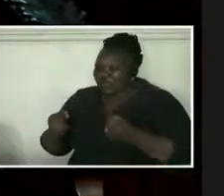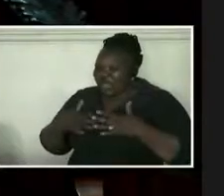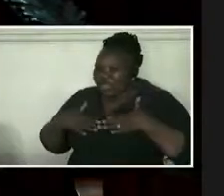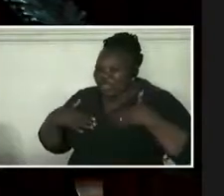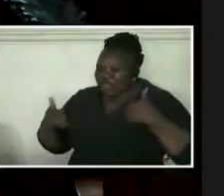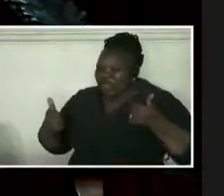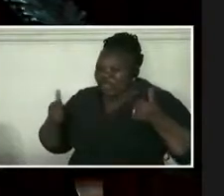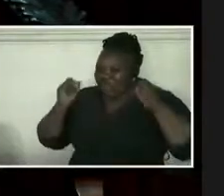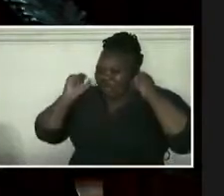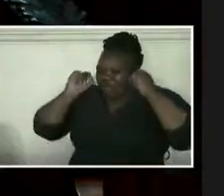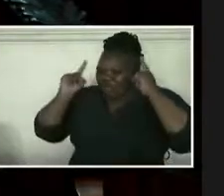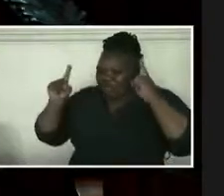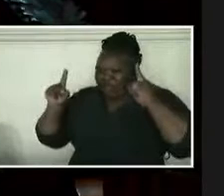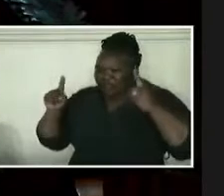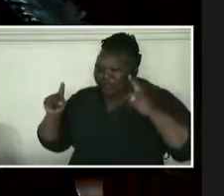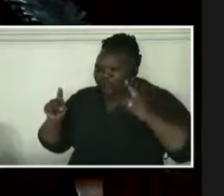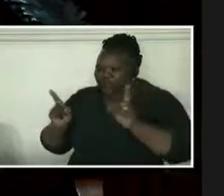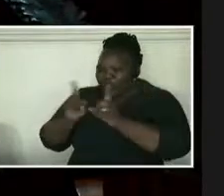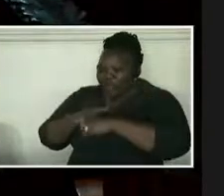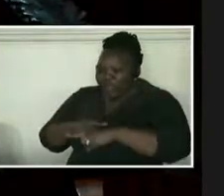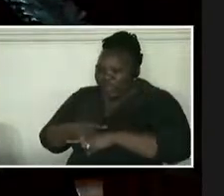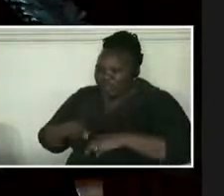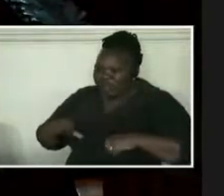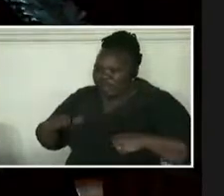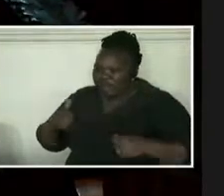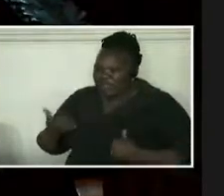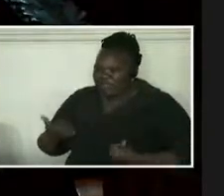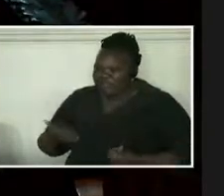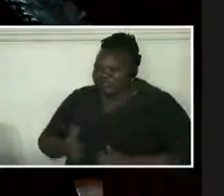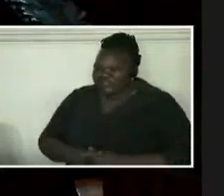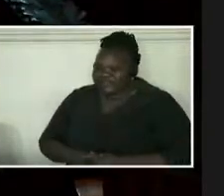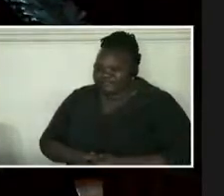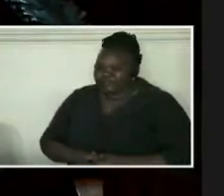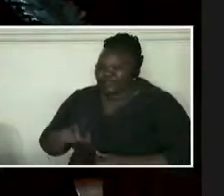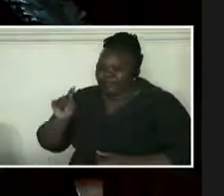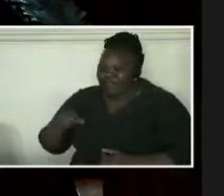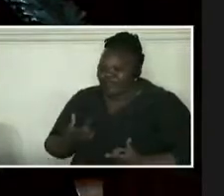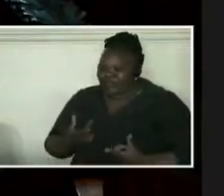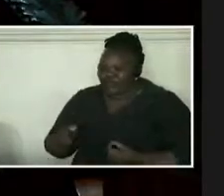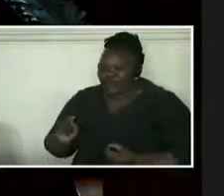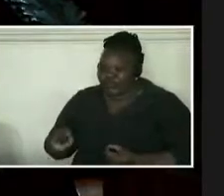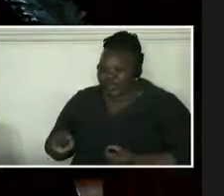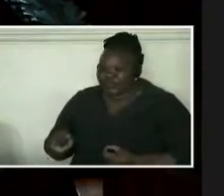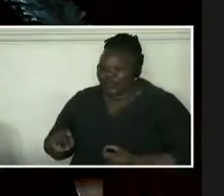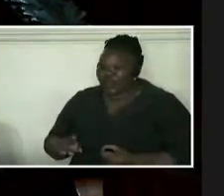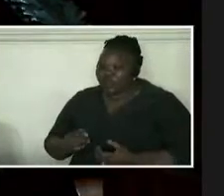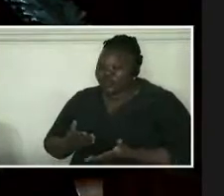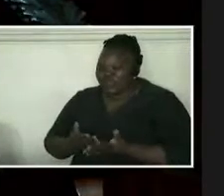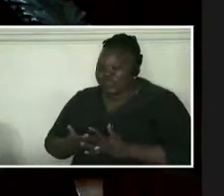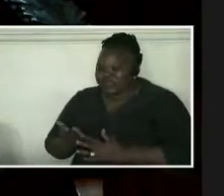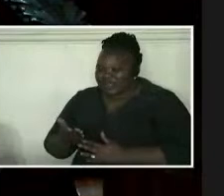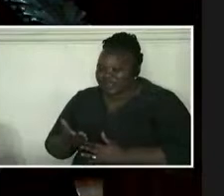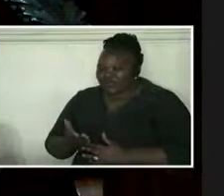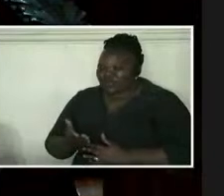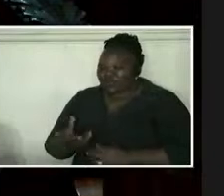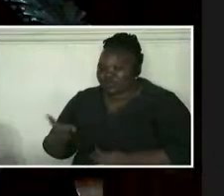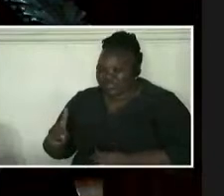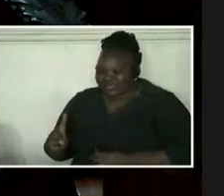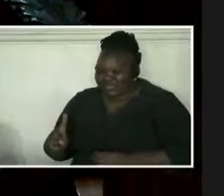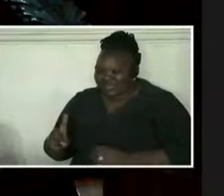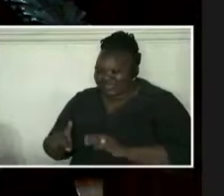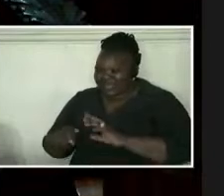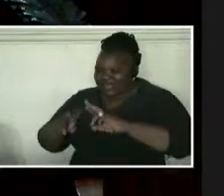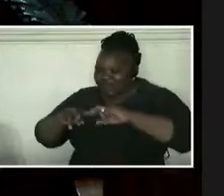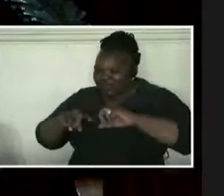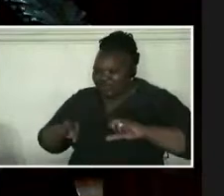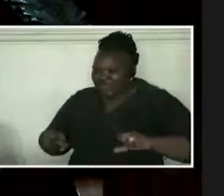which must lead to behavioral change we need to do this while maximizing access to disease to disease screening